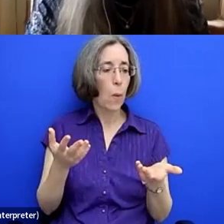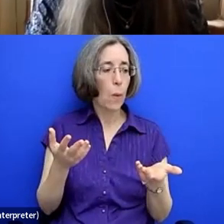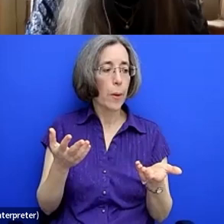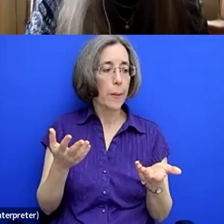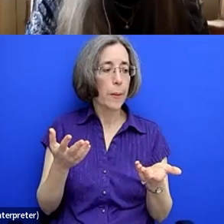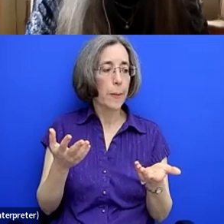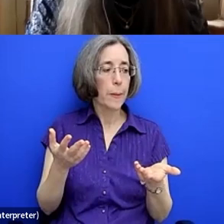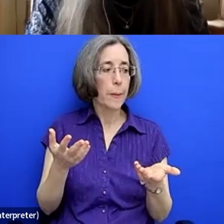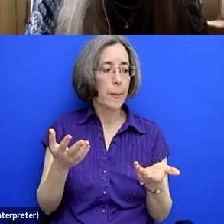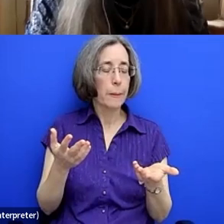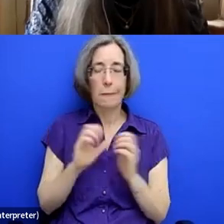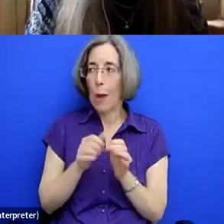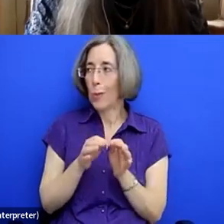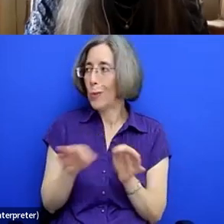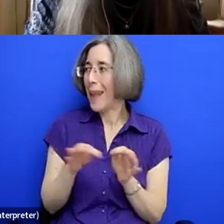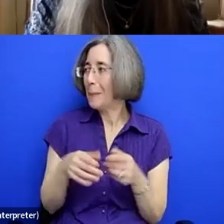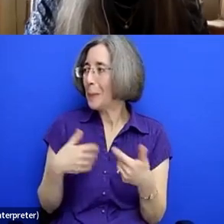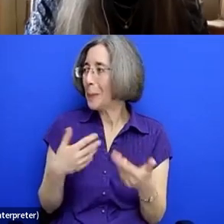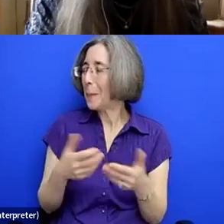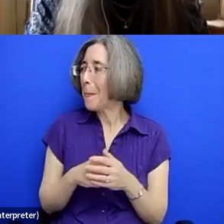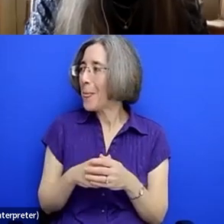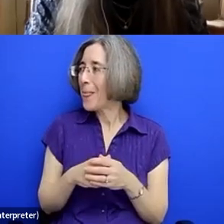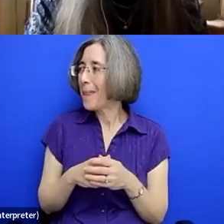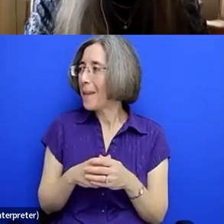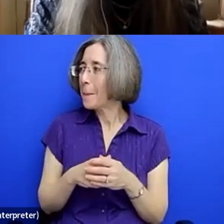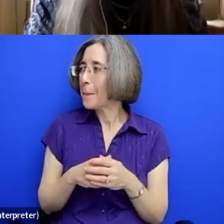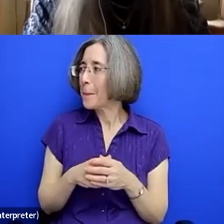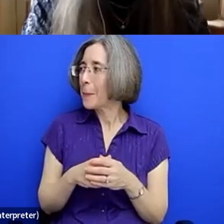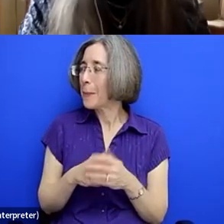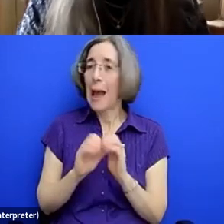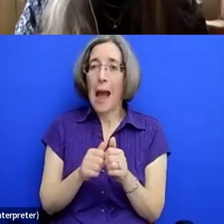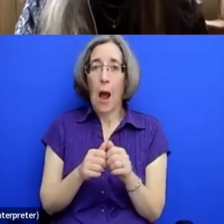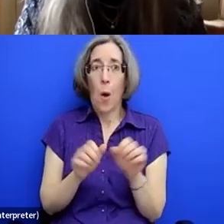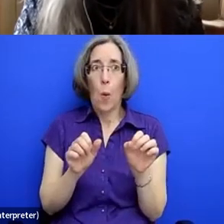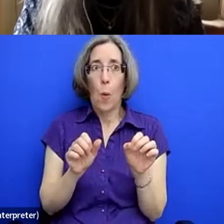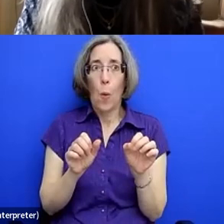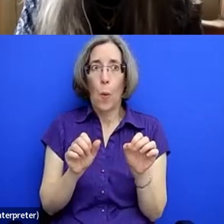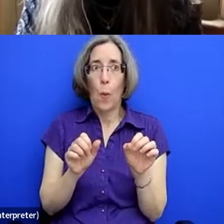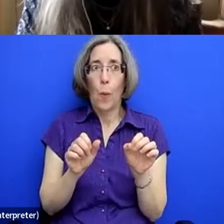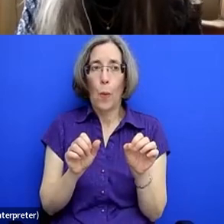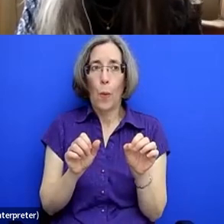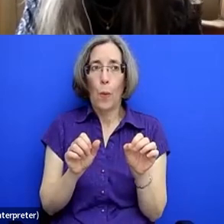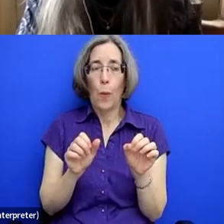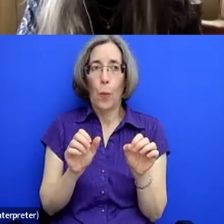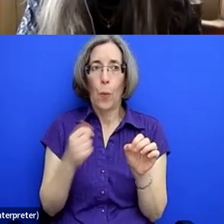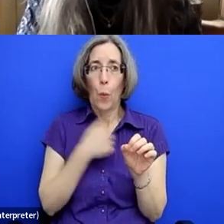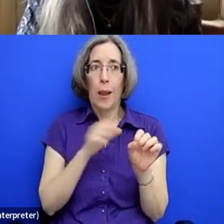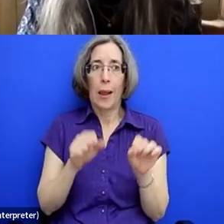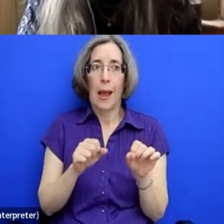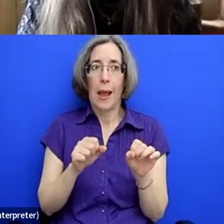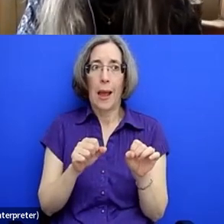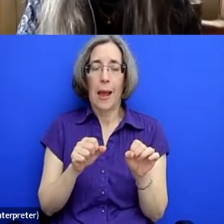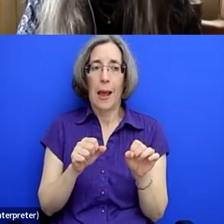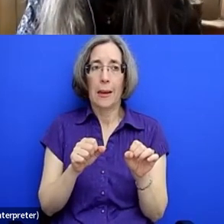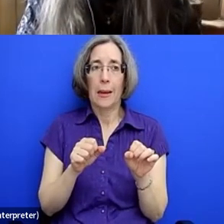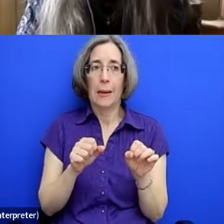I'm not quite sure how to put this, but part of enabling the disability community, whatever